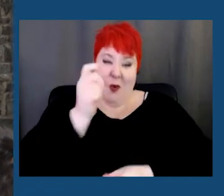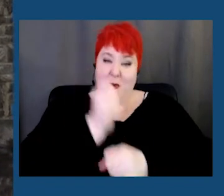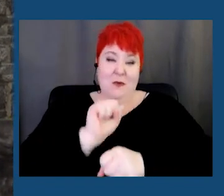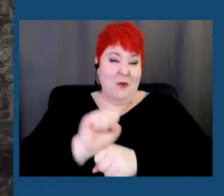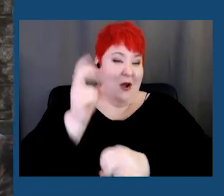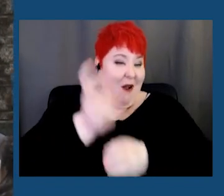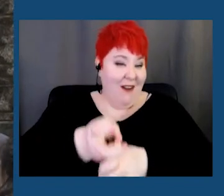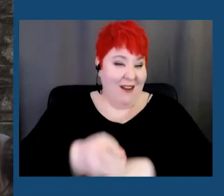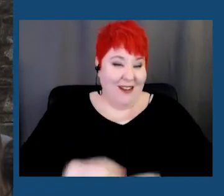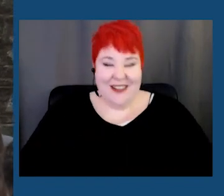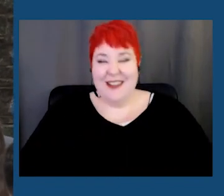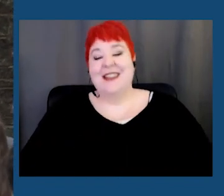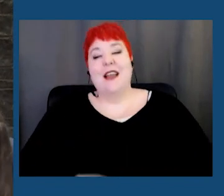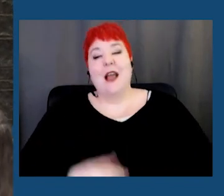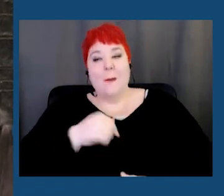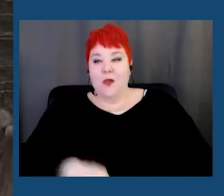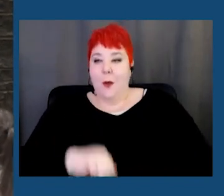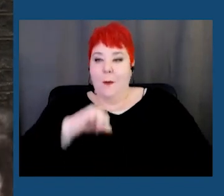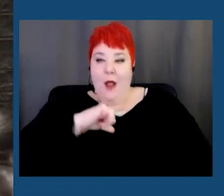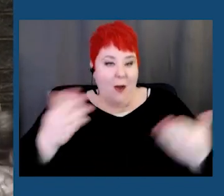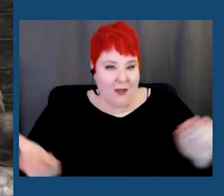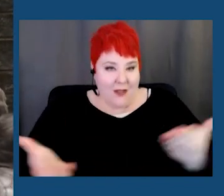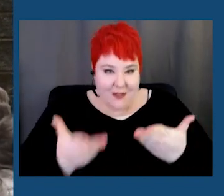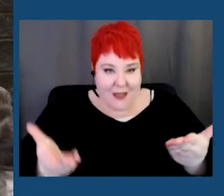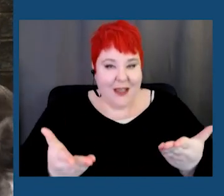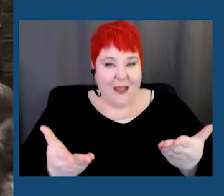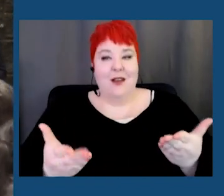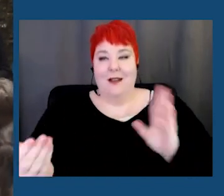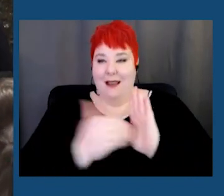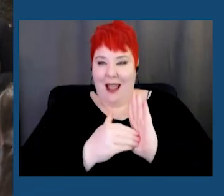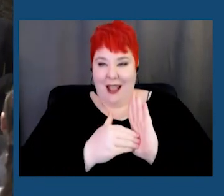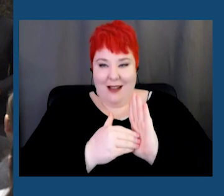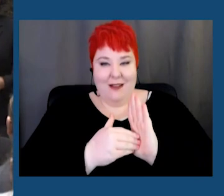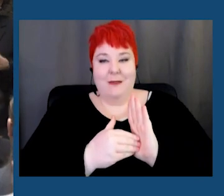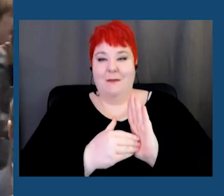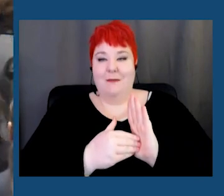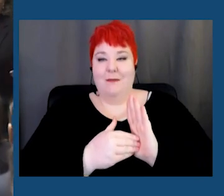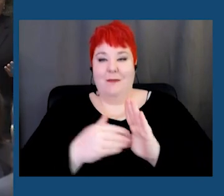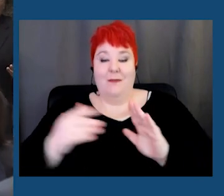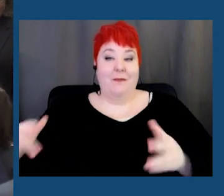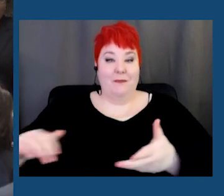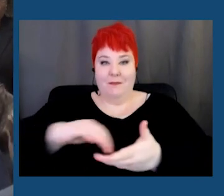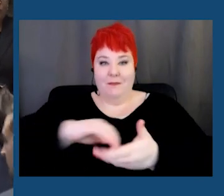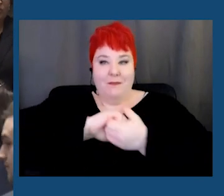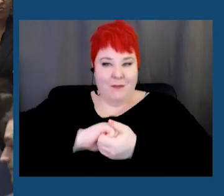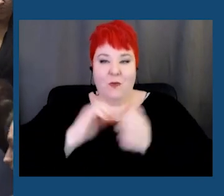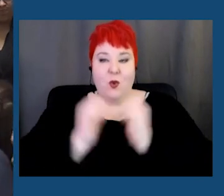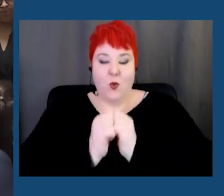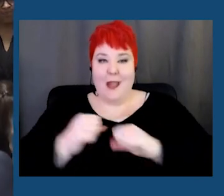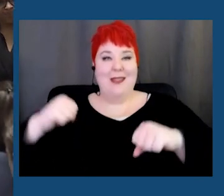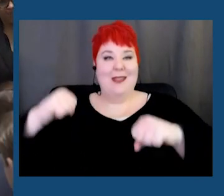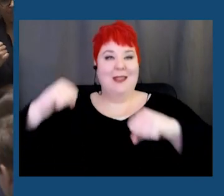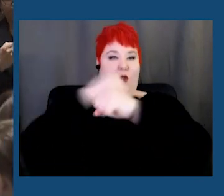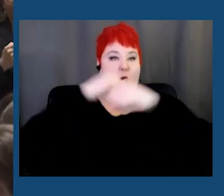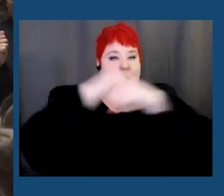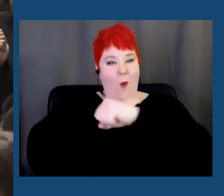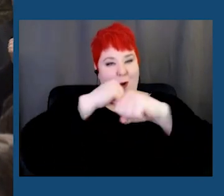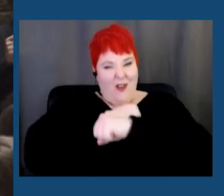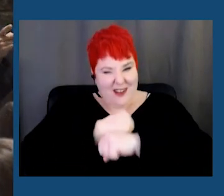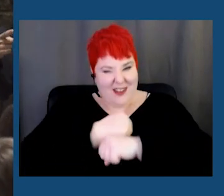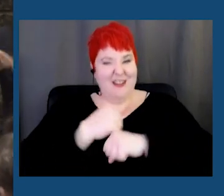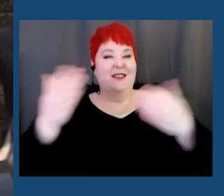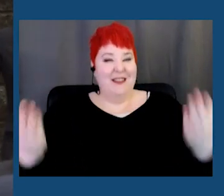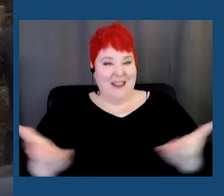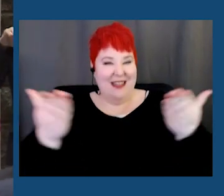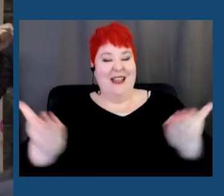so proud to be here once again, standing with the warriors of the state of New York in pursuit of